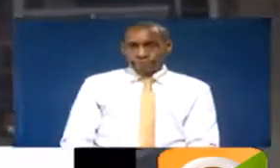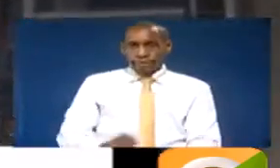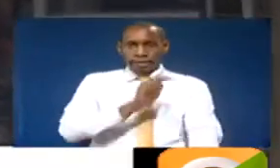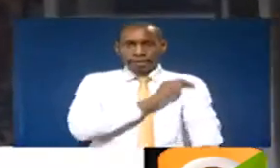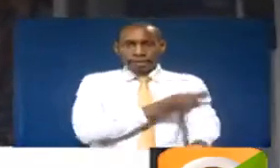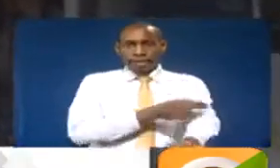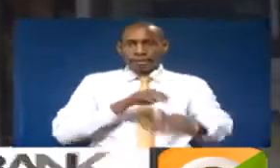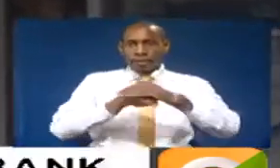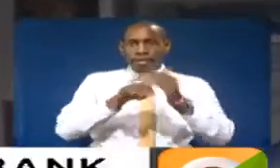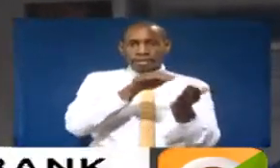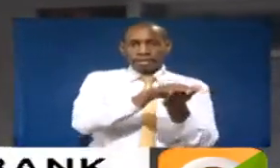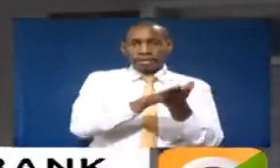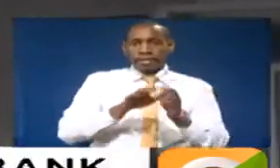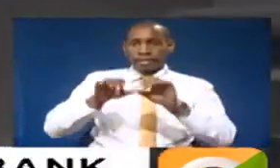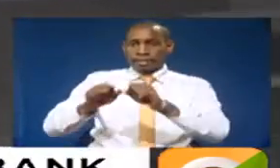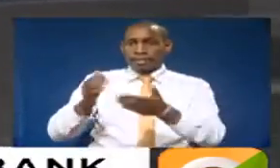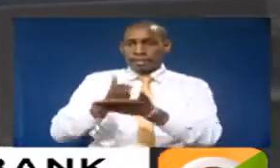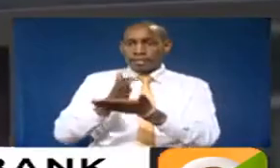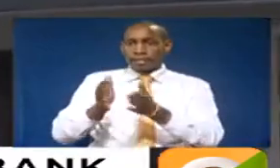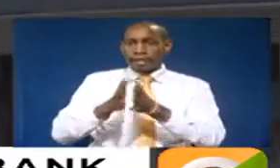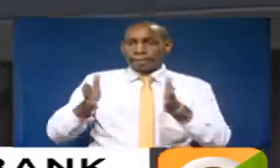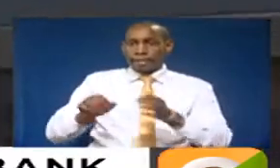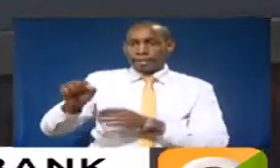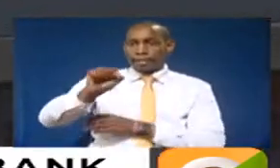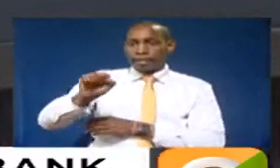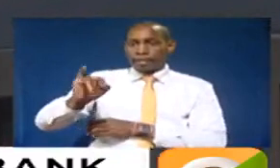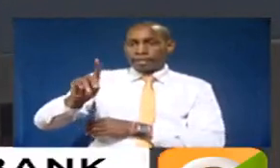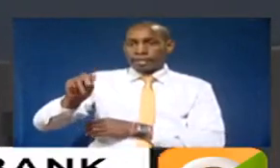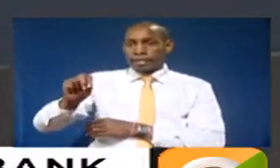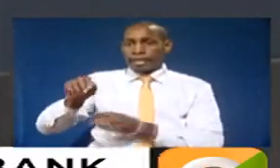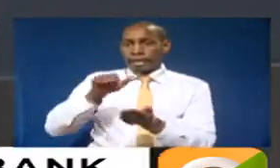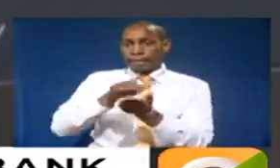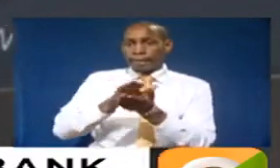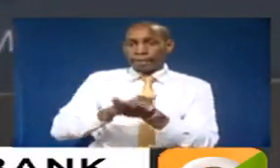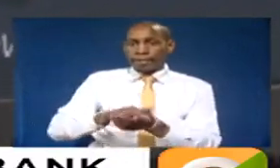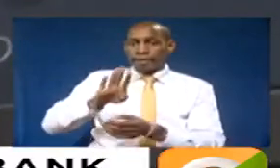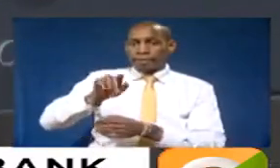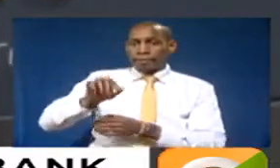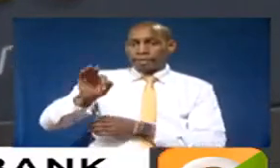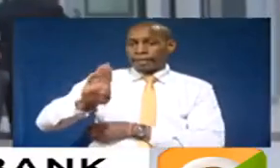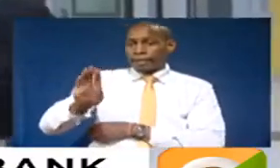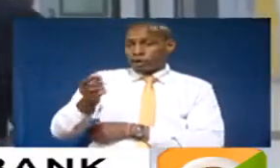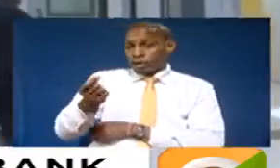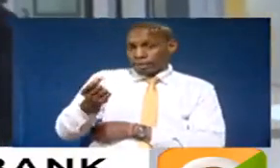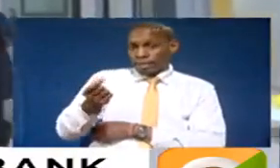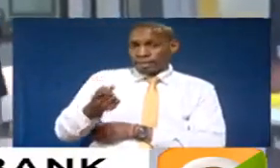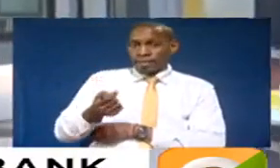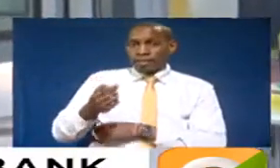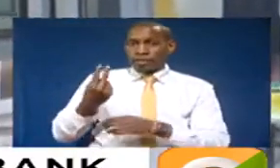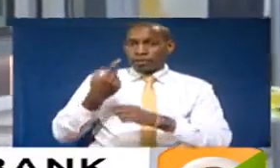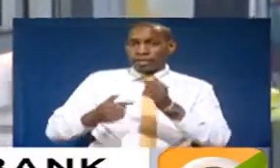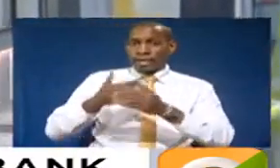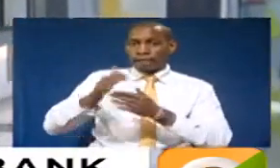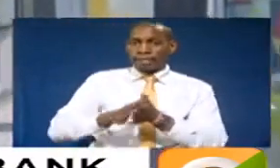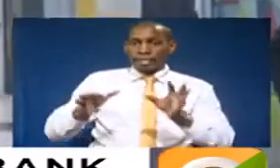Nigeria's Axis Bank will acquire a majority stake in Sidian Bank from Centum Investments for 4.3 billion shillings 2 years after it